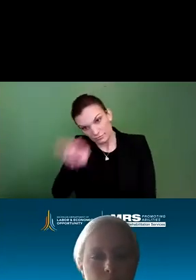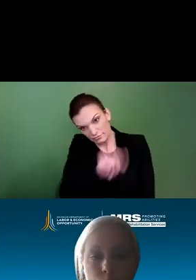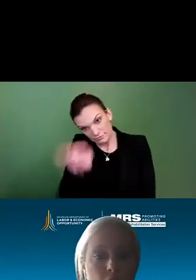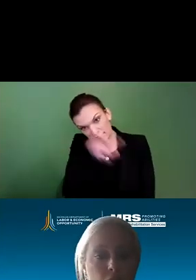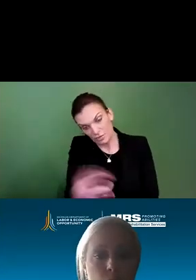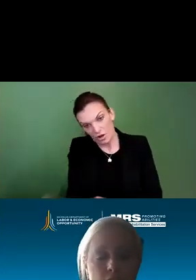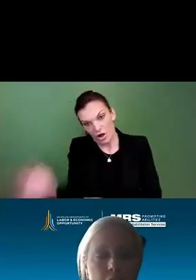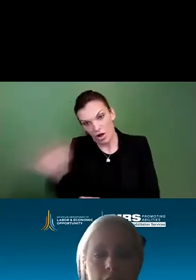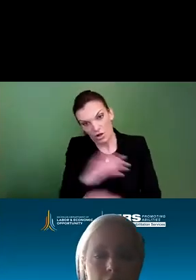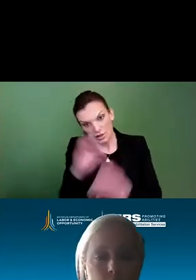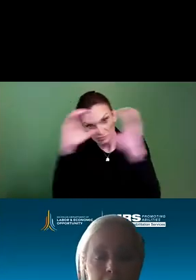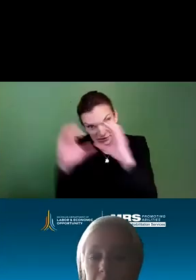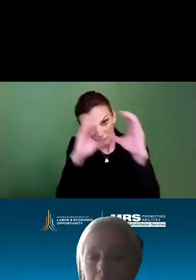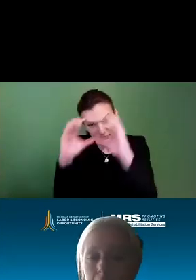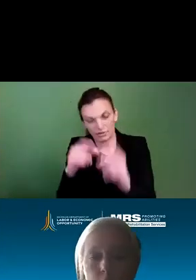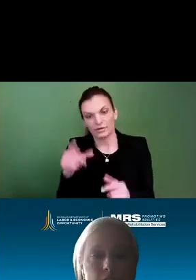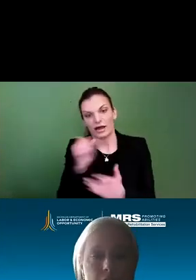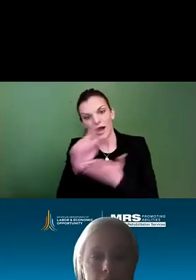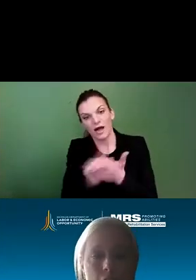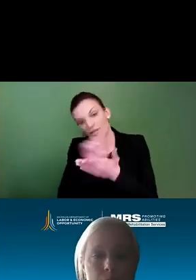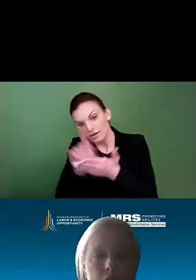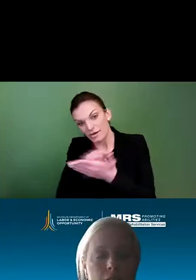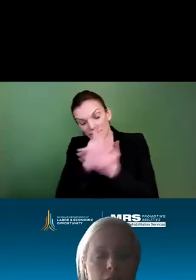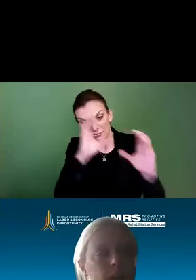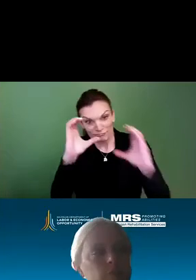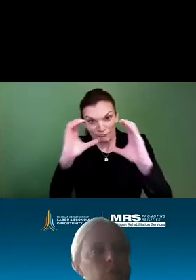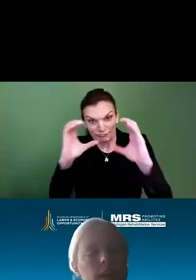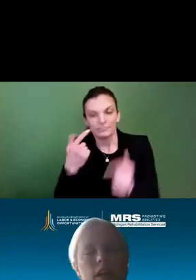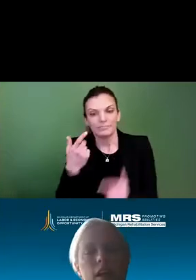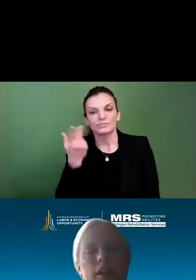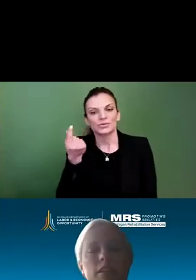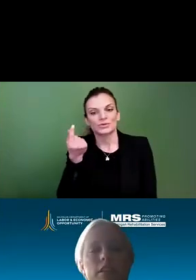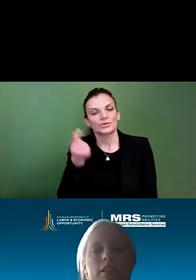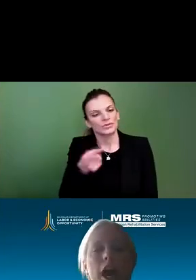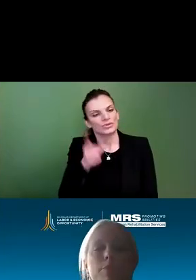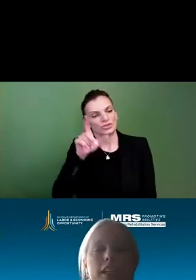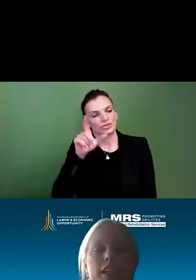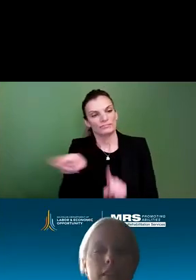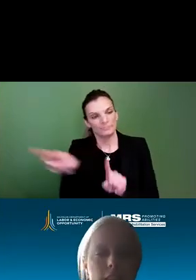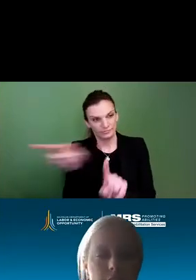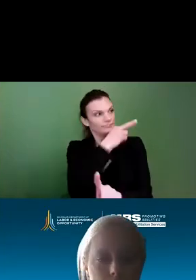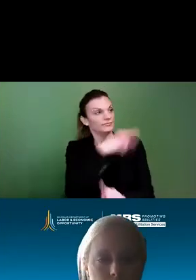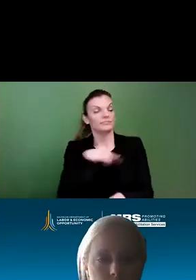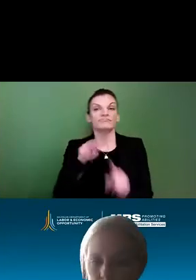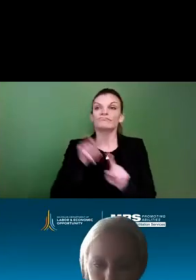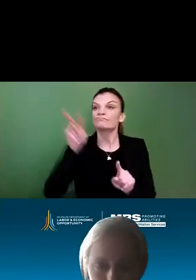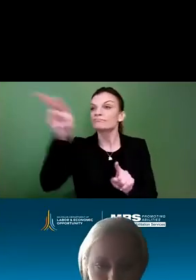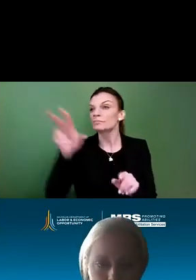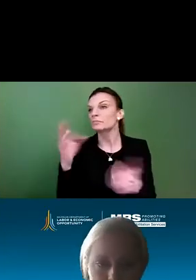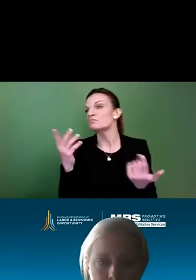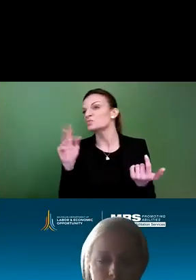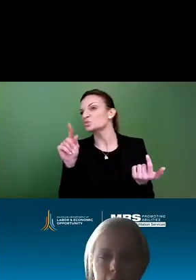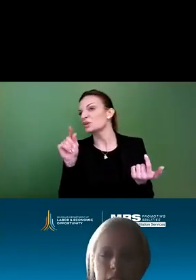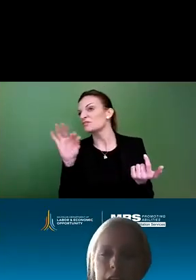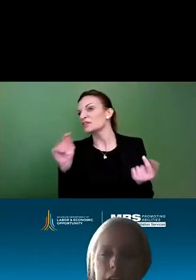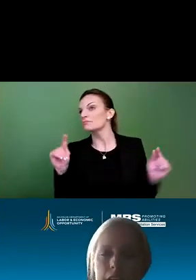sometimes we're staring at that screen for hours at a time. But if you look at a object in the distance about 20 feet away,